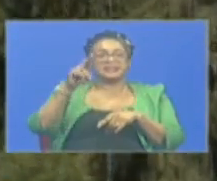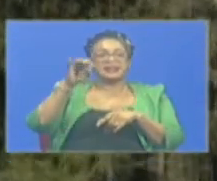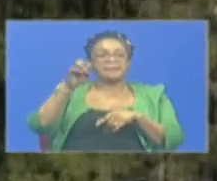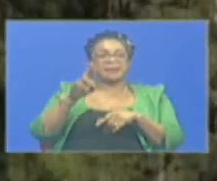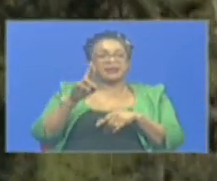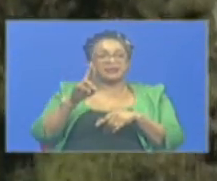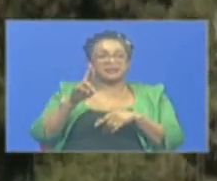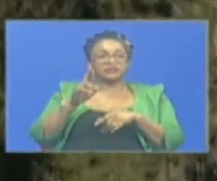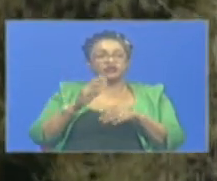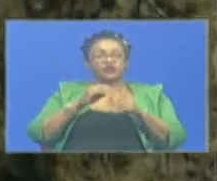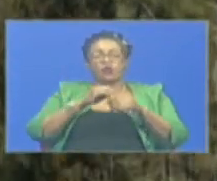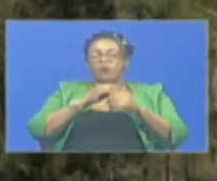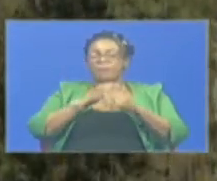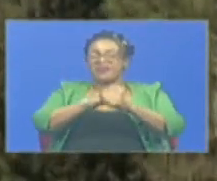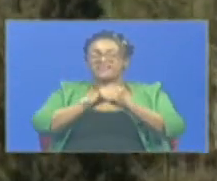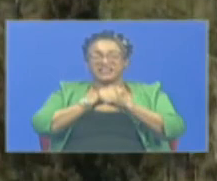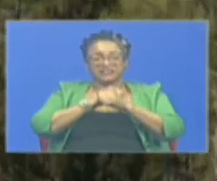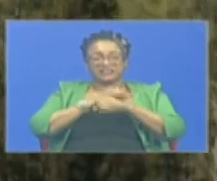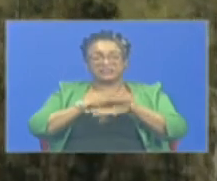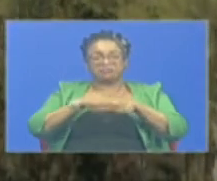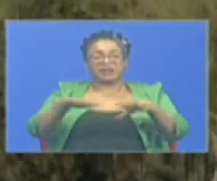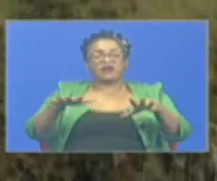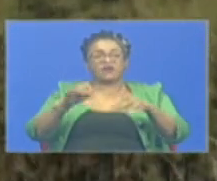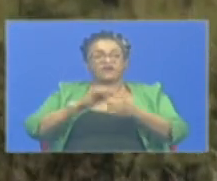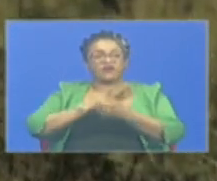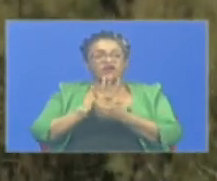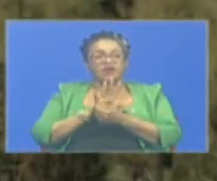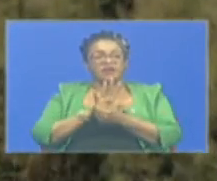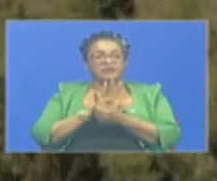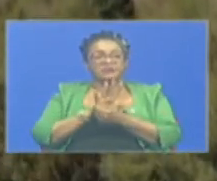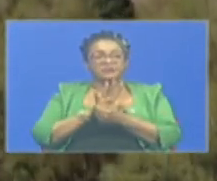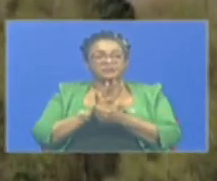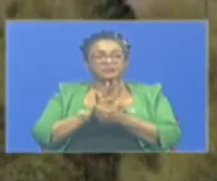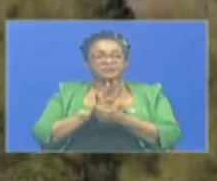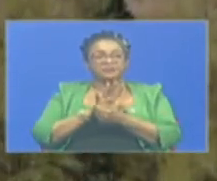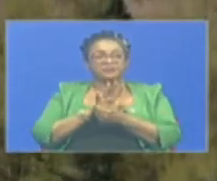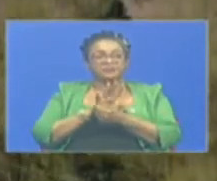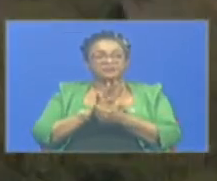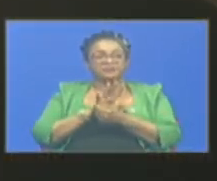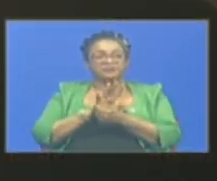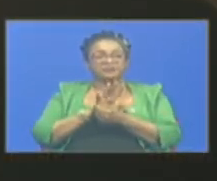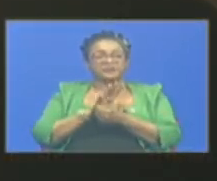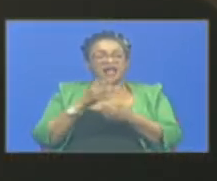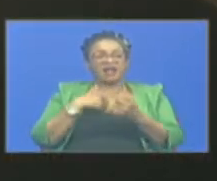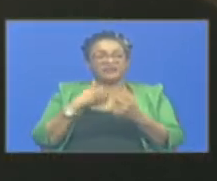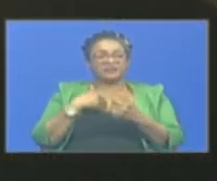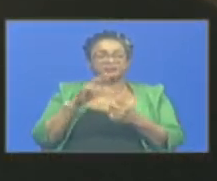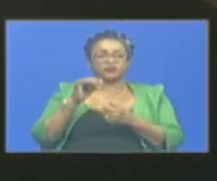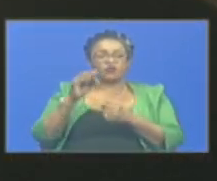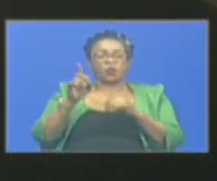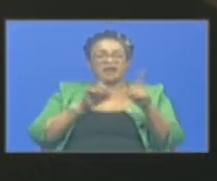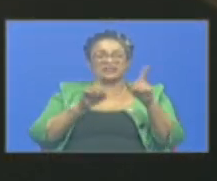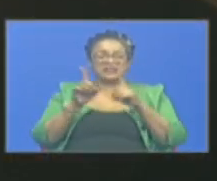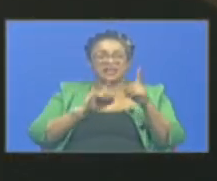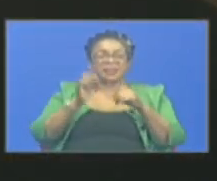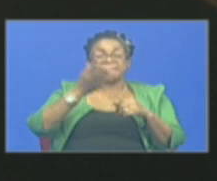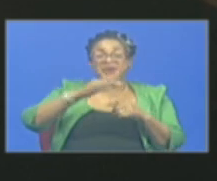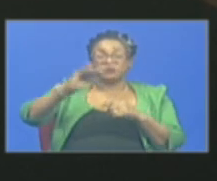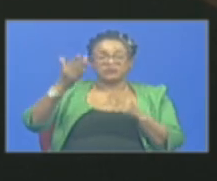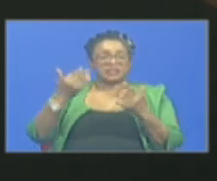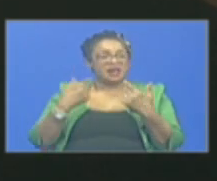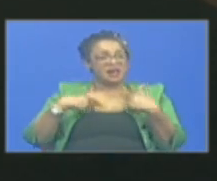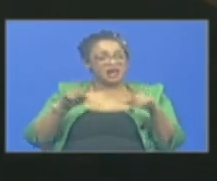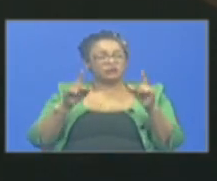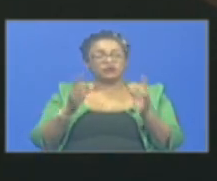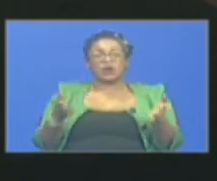prevent the spread of the new coronavirus. Shizuoka Prefecture, home to the country's tallest mountain, announced they were